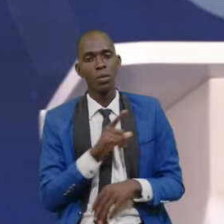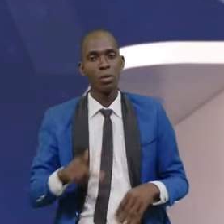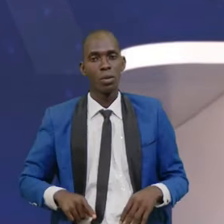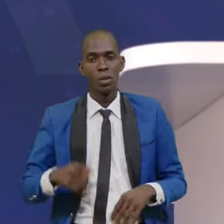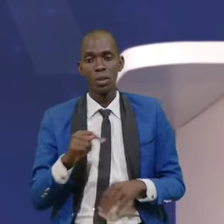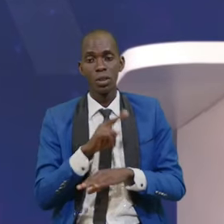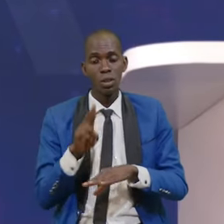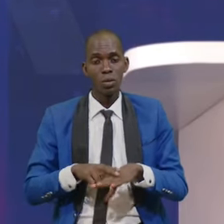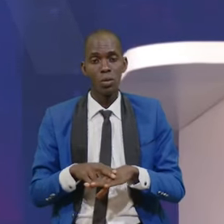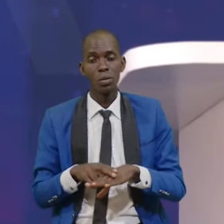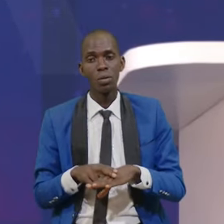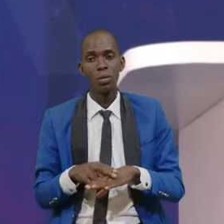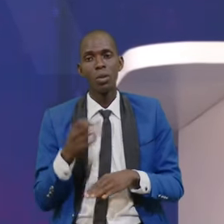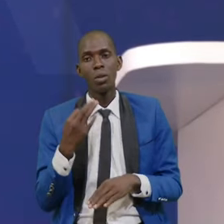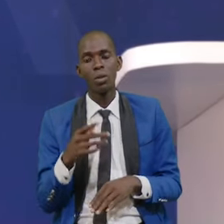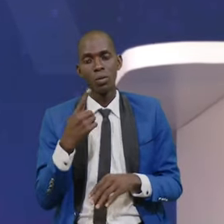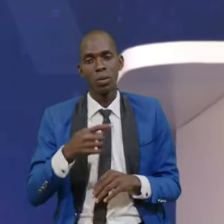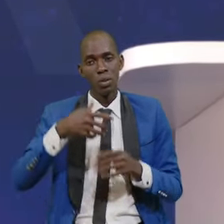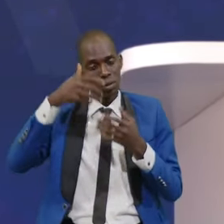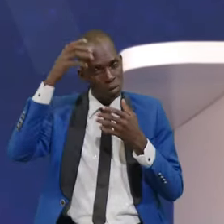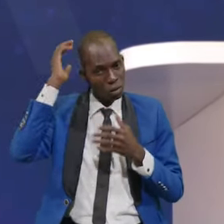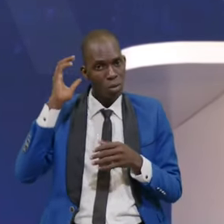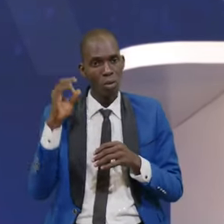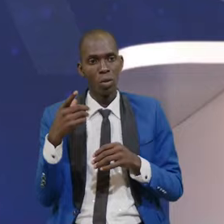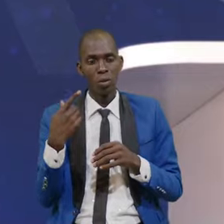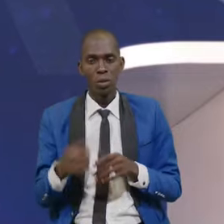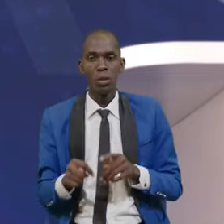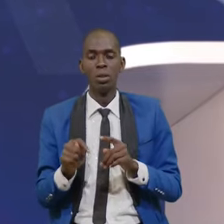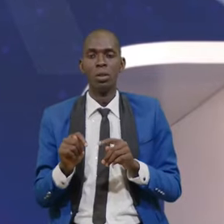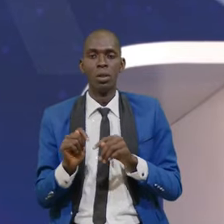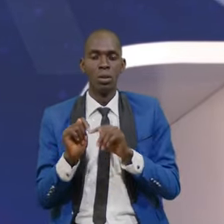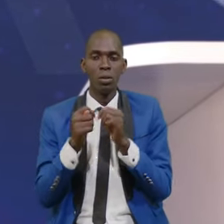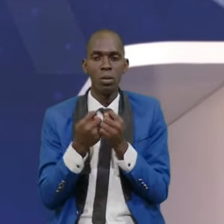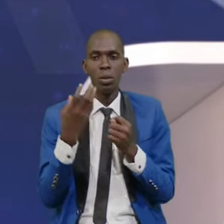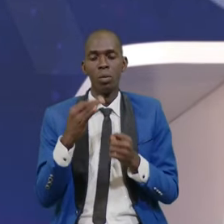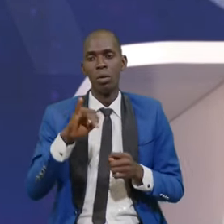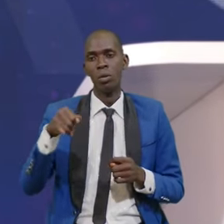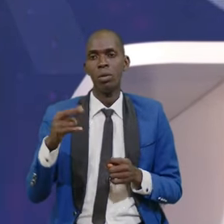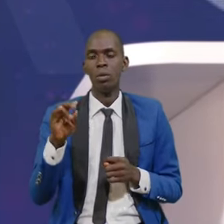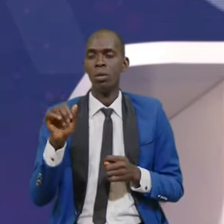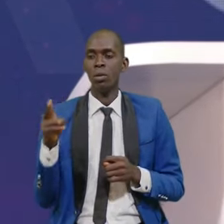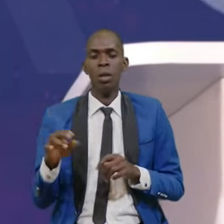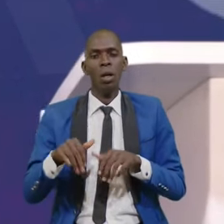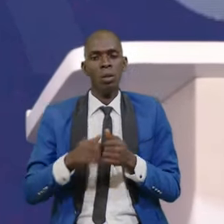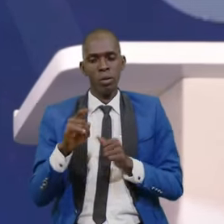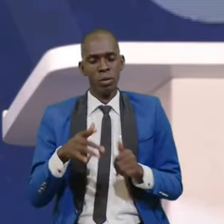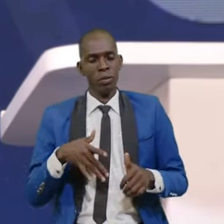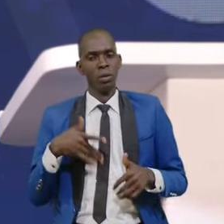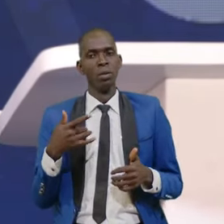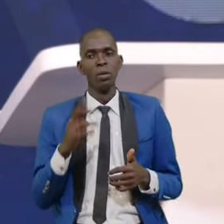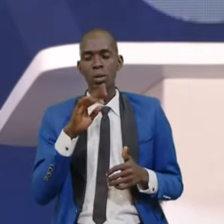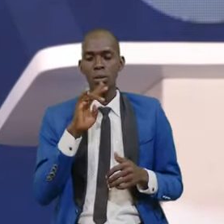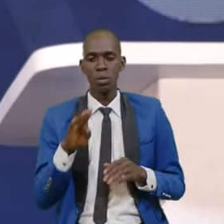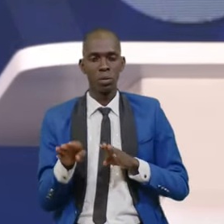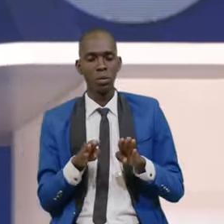the nature of the lion of the tribe of Judah. What do you fear? How are you fearing? You can't come